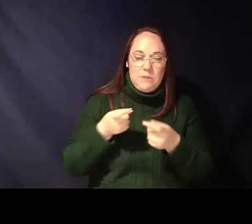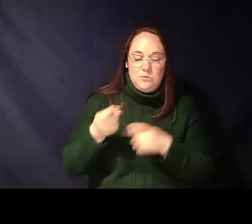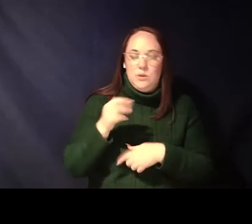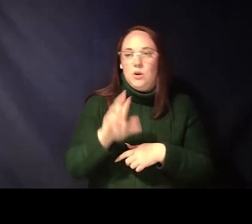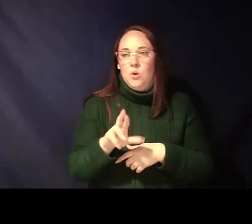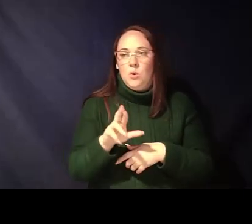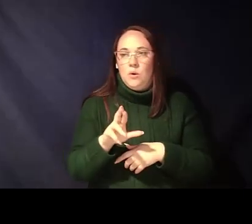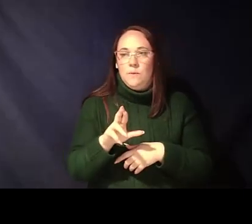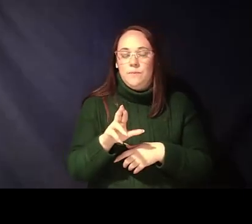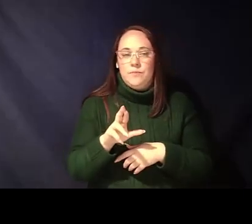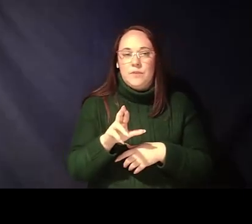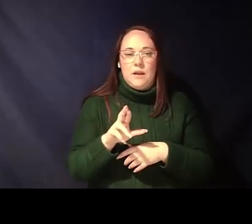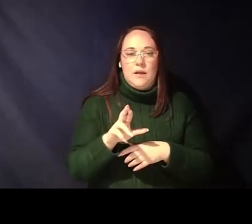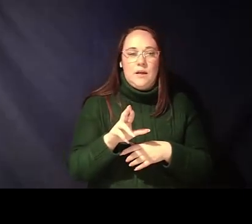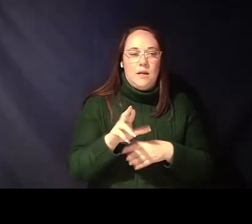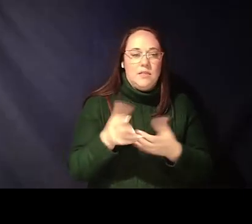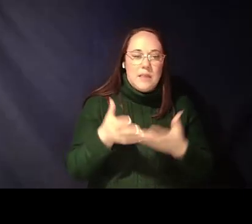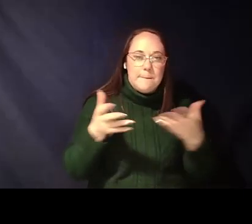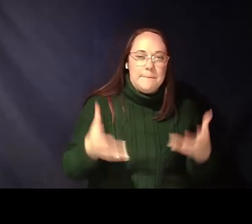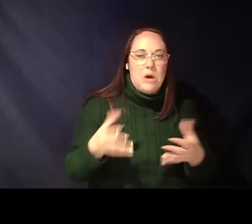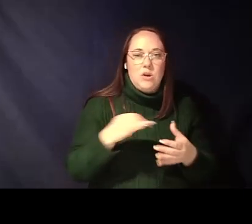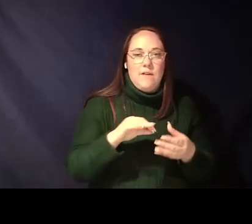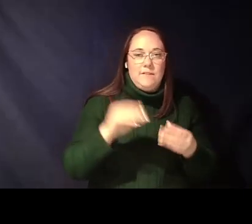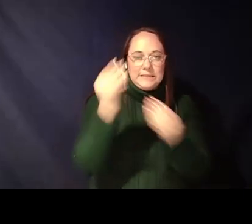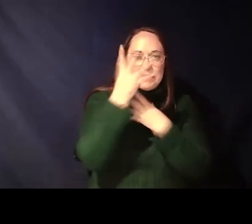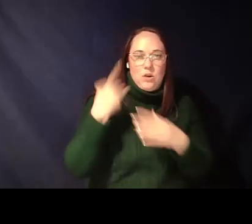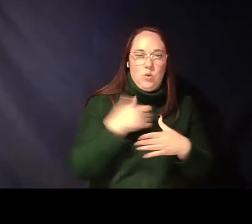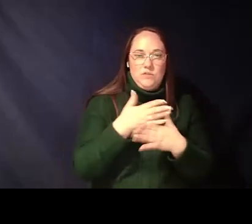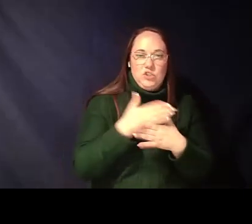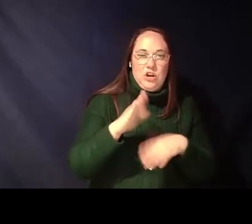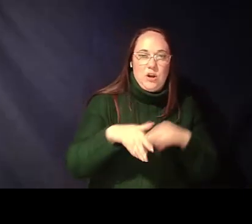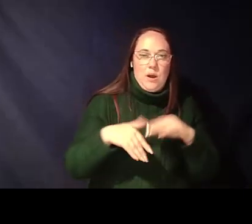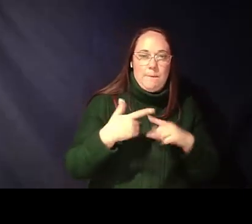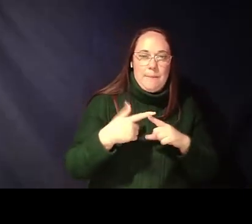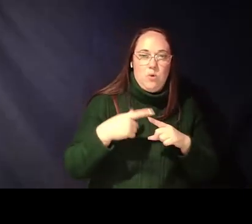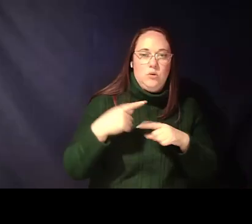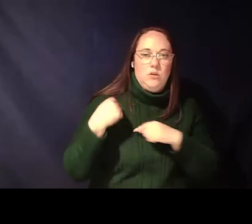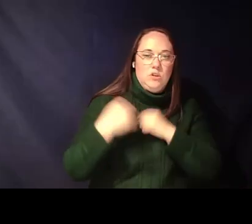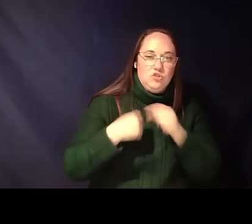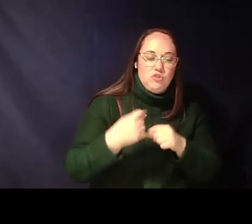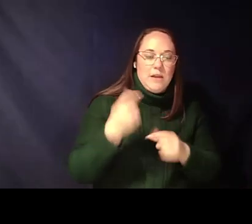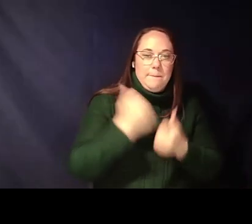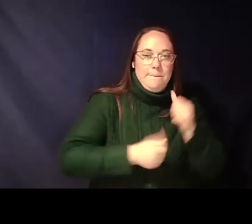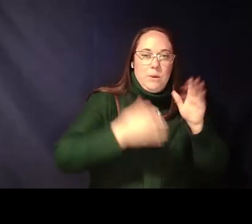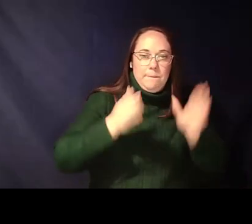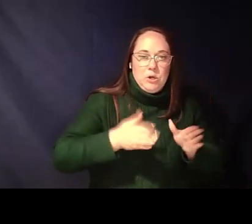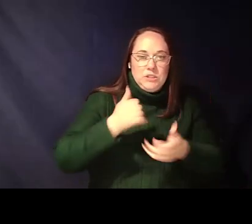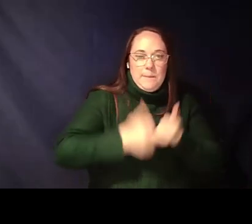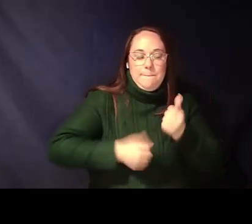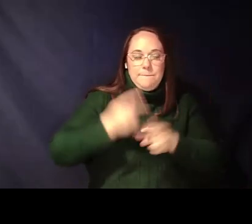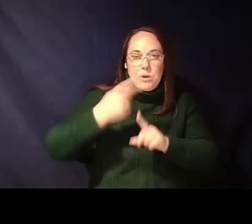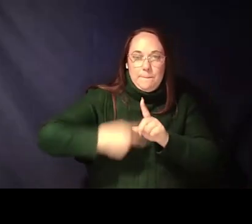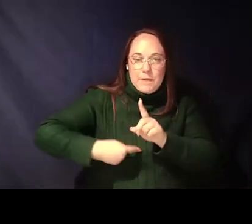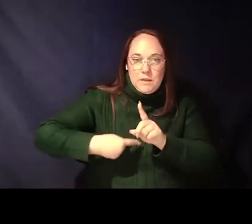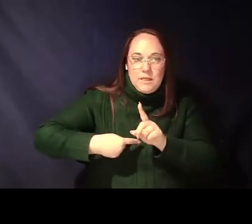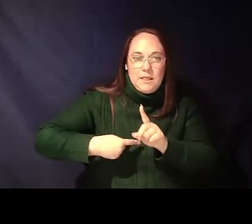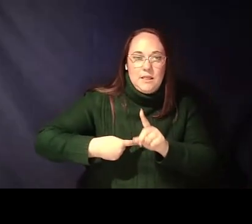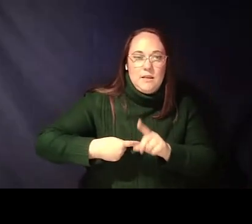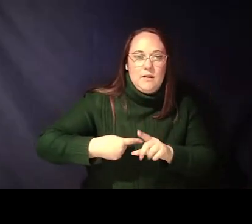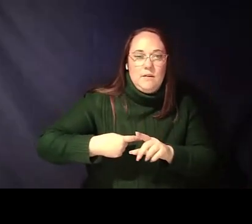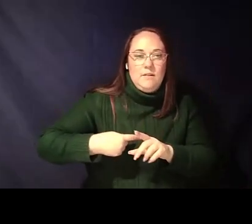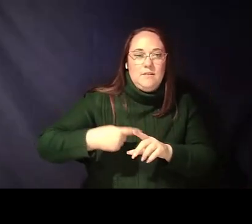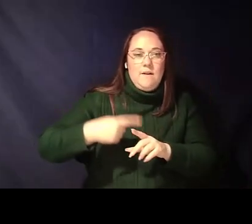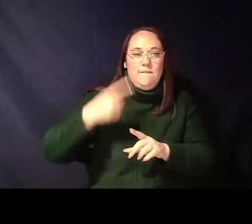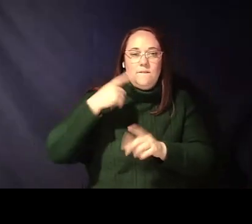or the massive data that we've been sharing on what's the trend per person per month, paid trend for 6